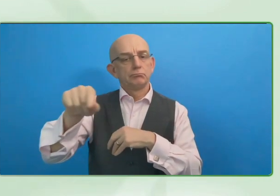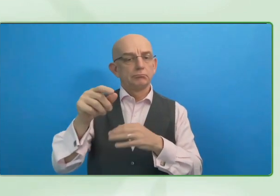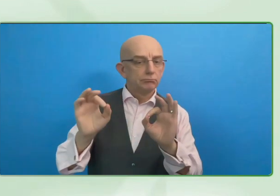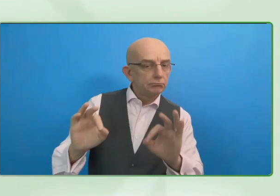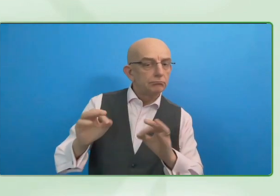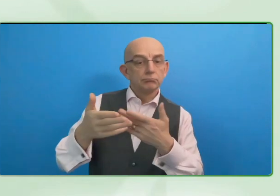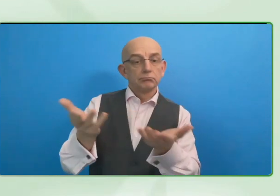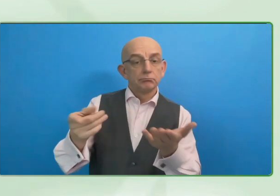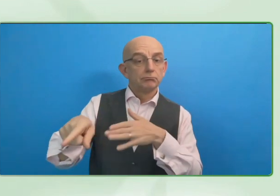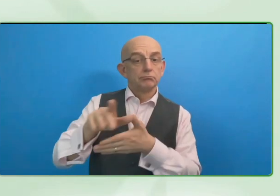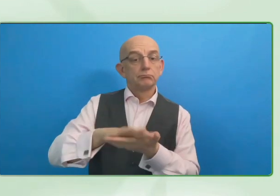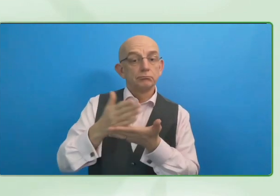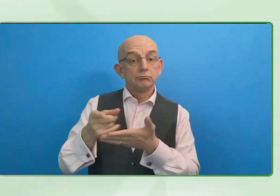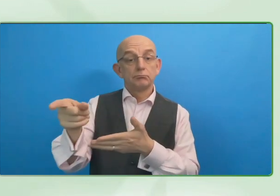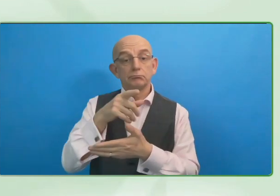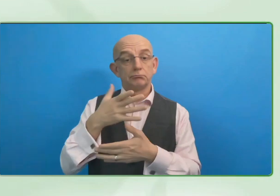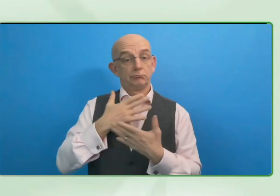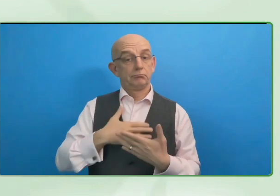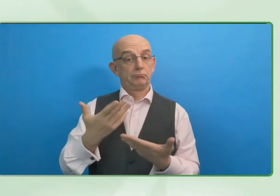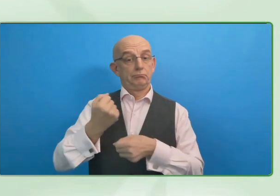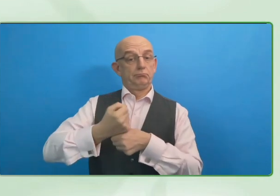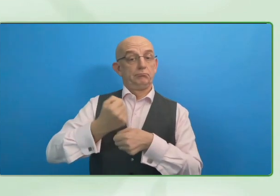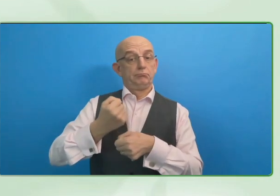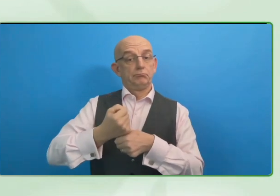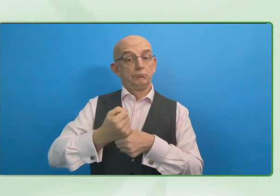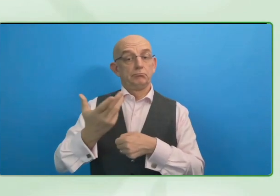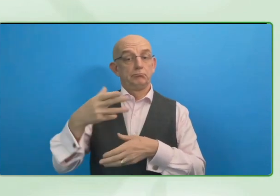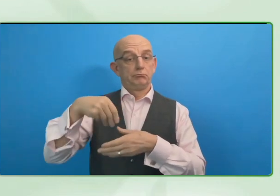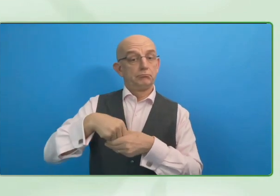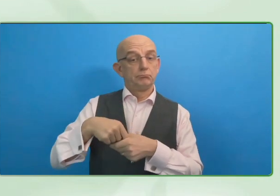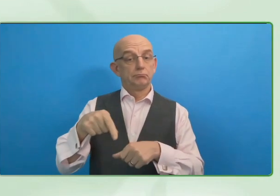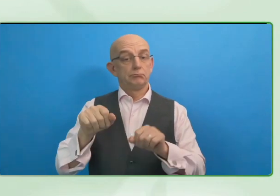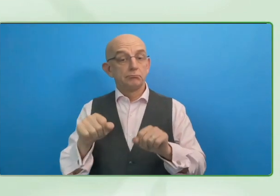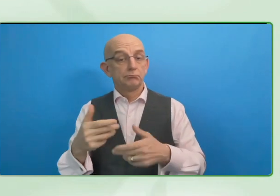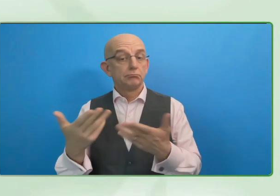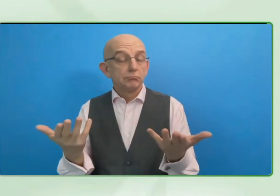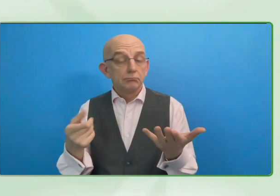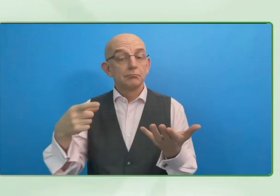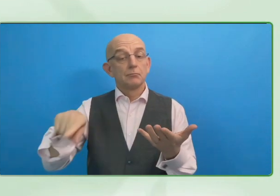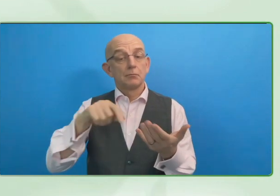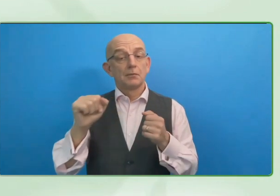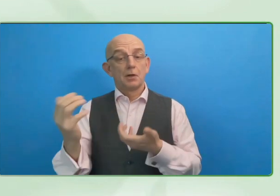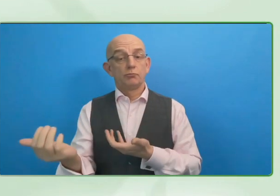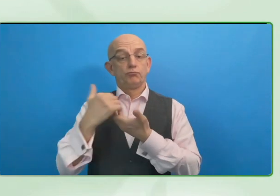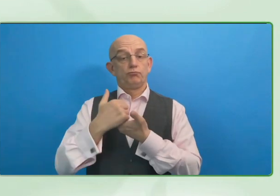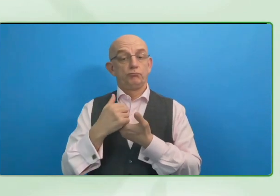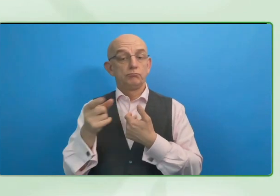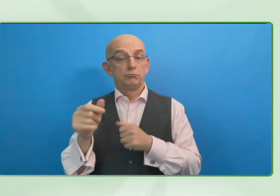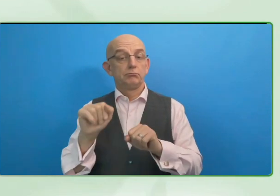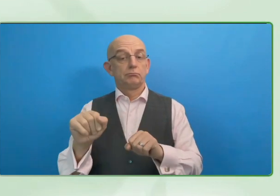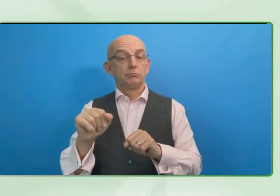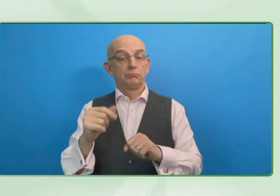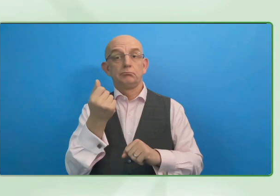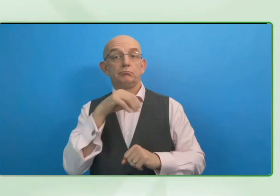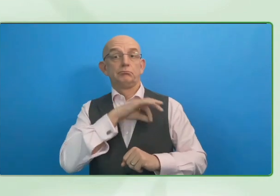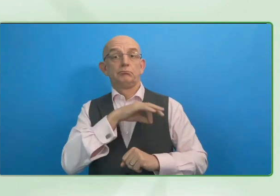earn. And particularly, we have a very mutual earning model with DPOs, with the sign language interpretation with 80-20%